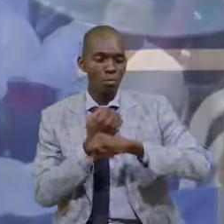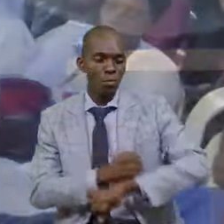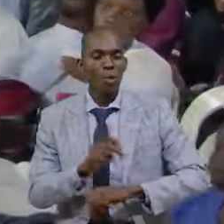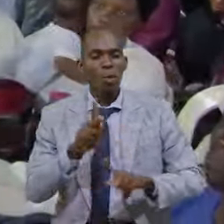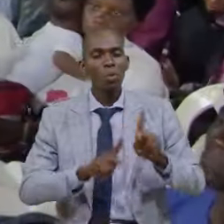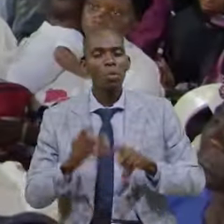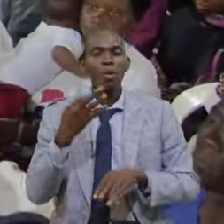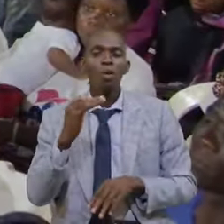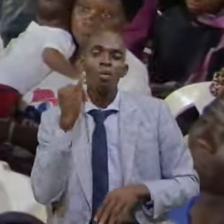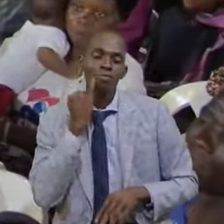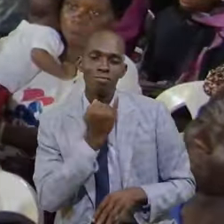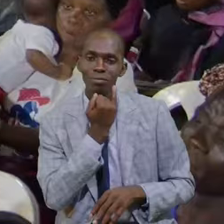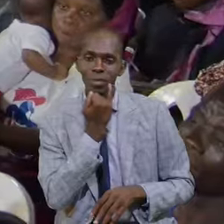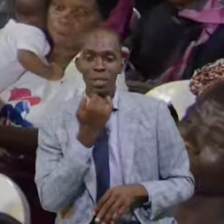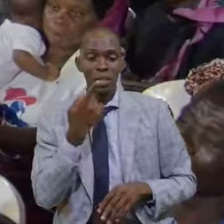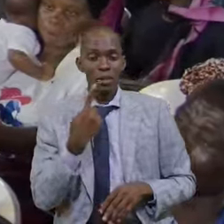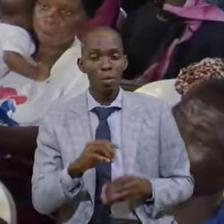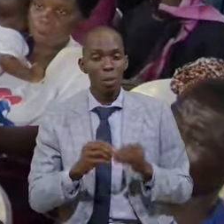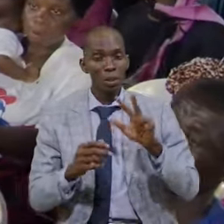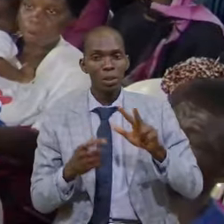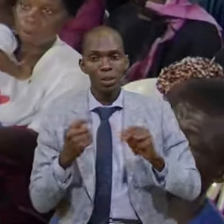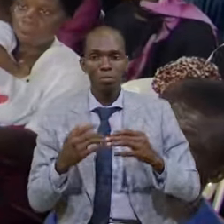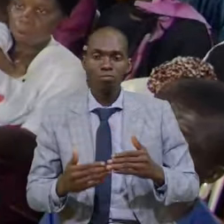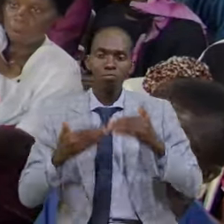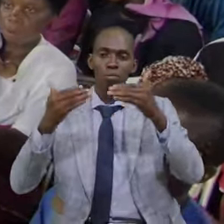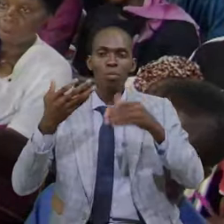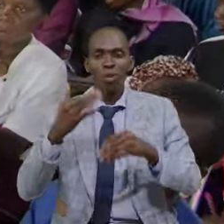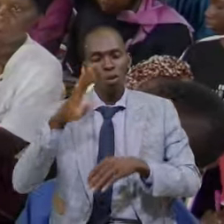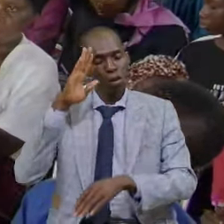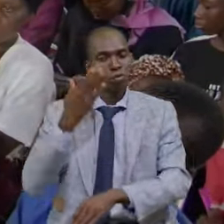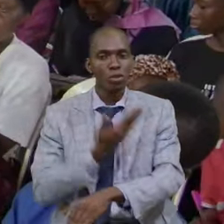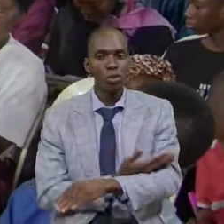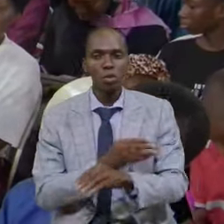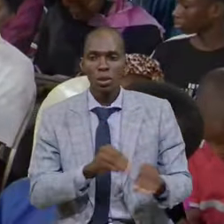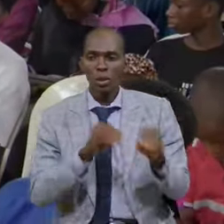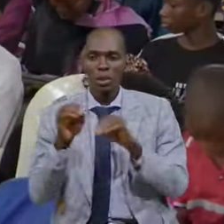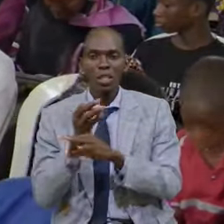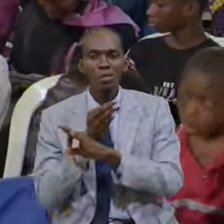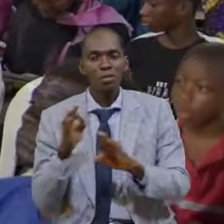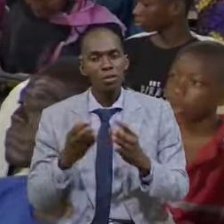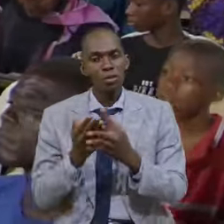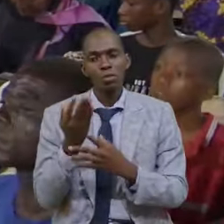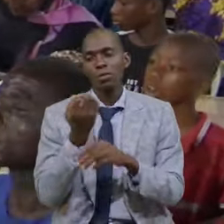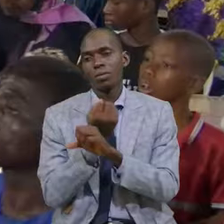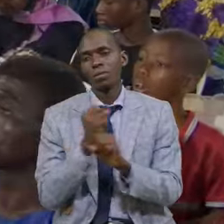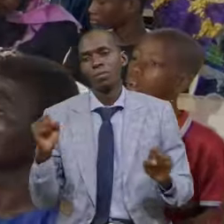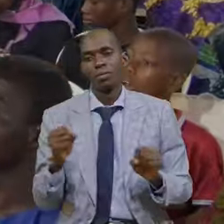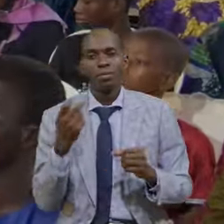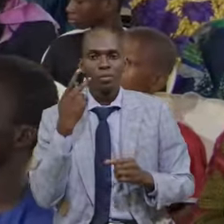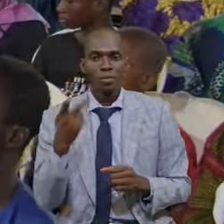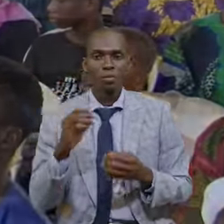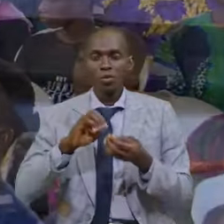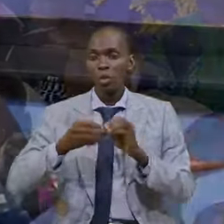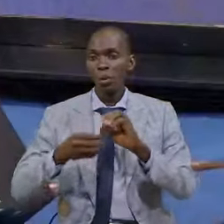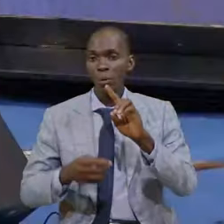promotion of sons set free through salvation. We're coming to number